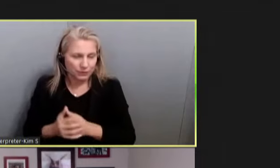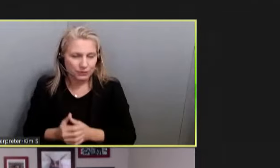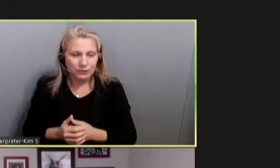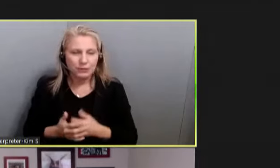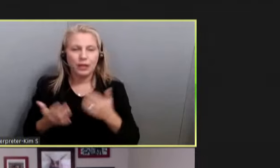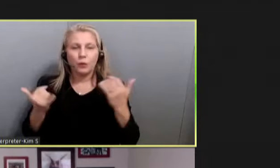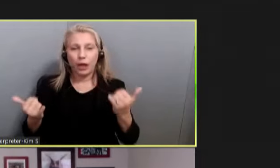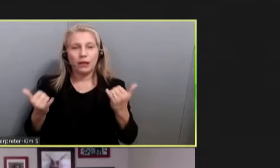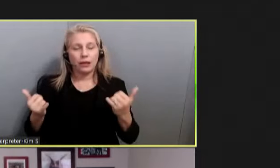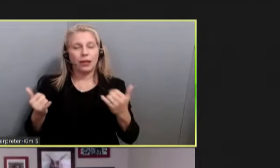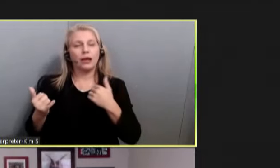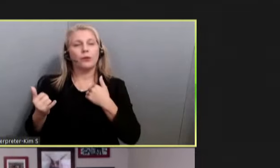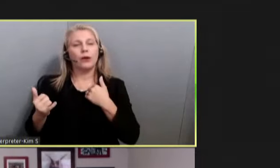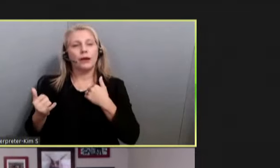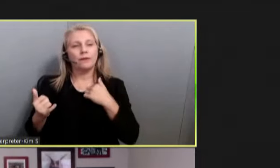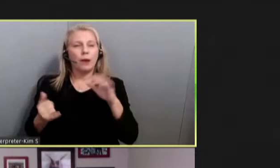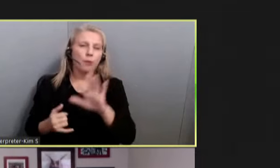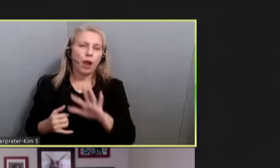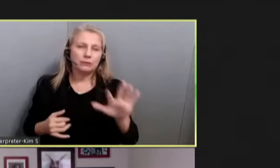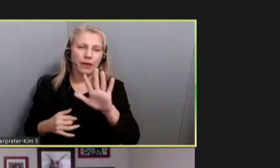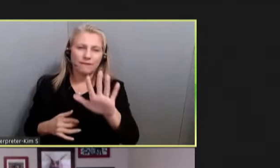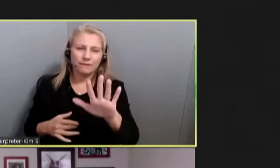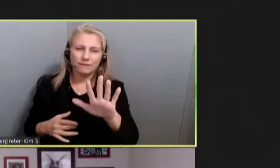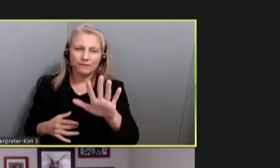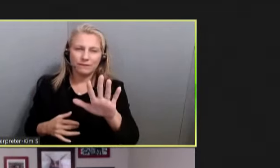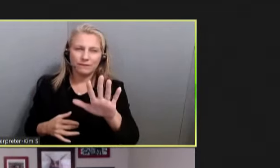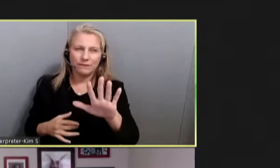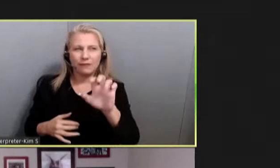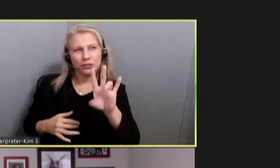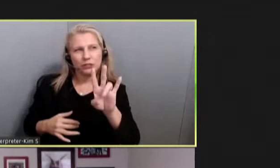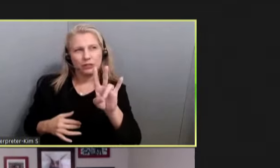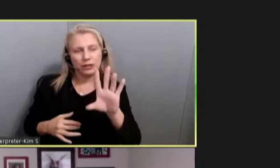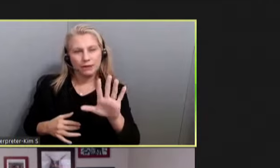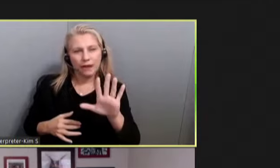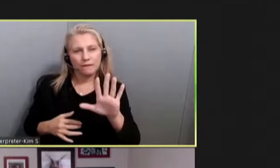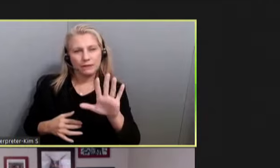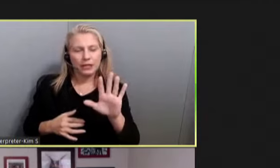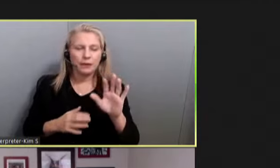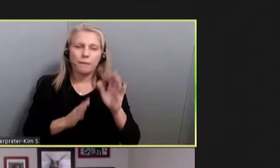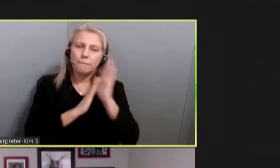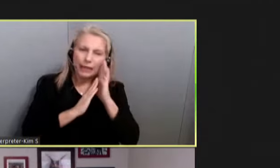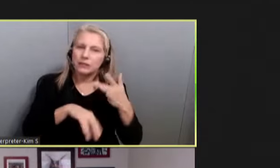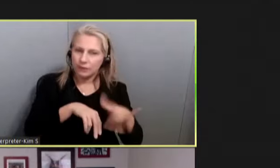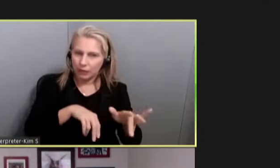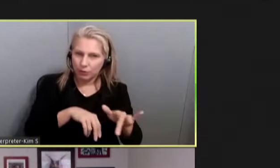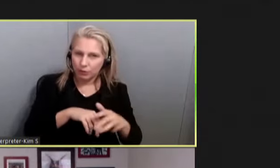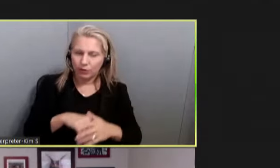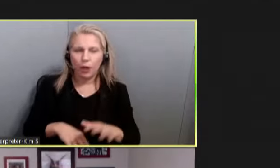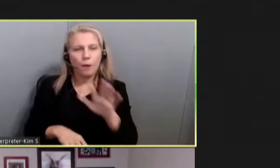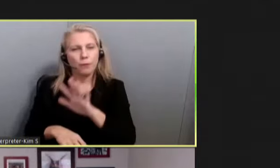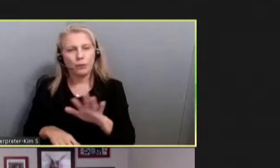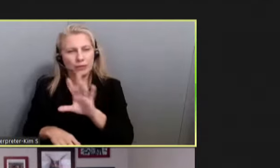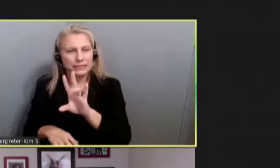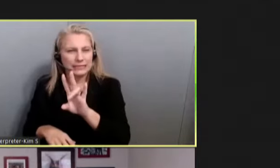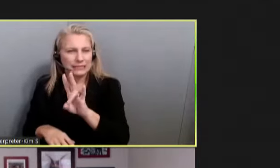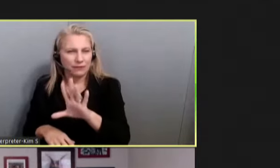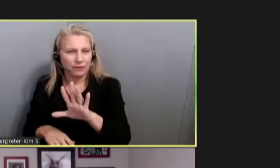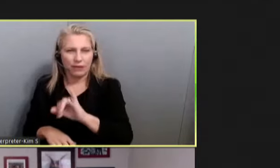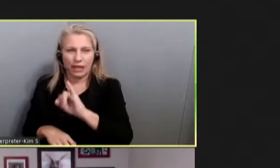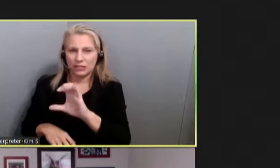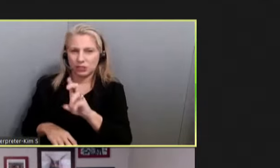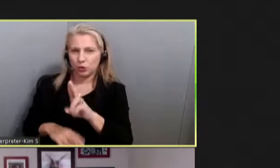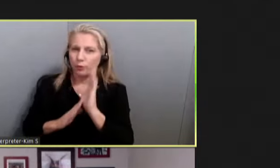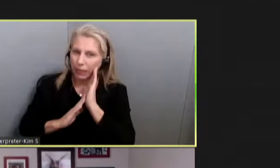now, we've got approximately 575 medical surgical beds available and approximately 75 ICU